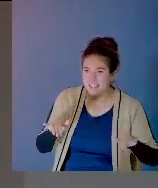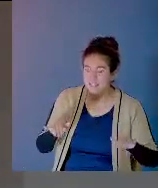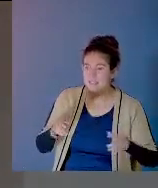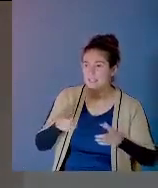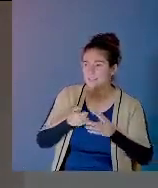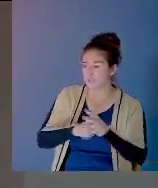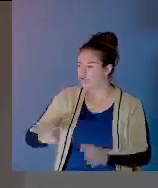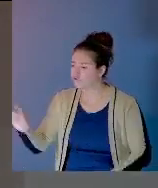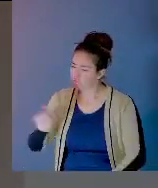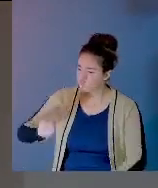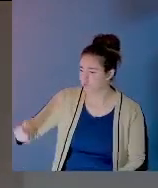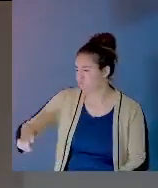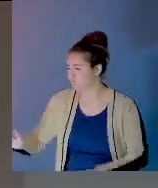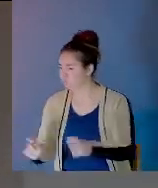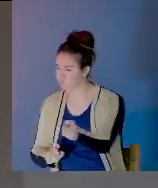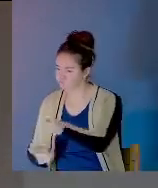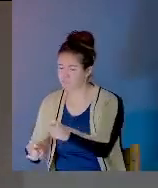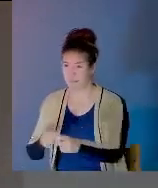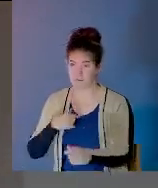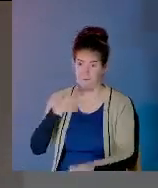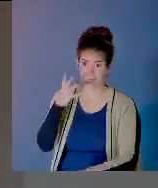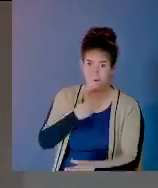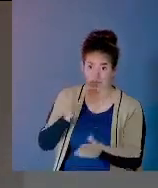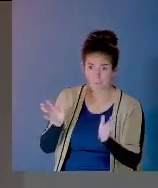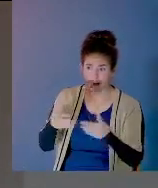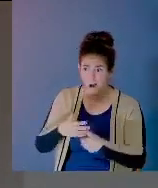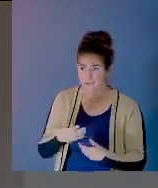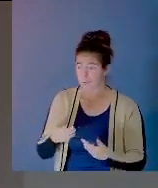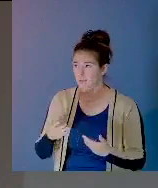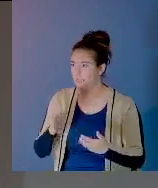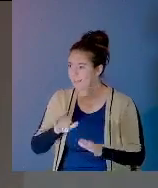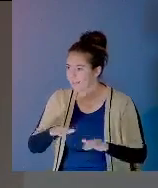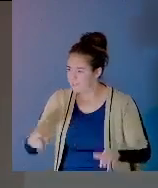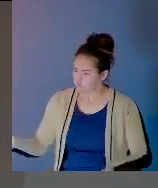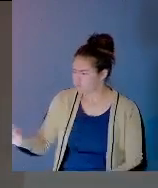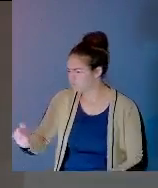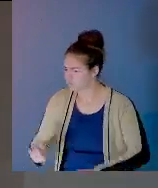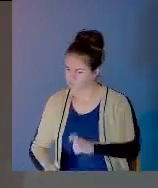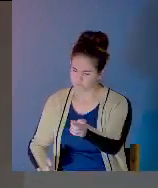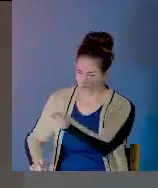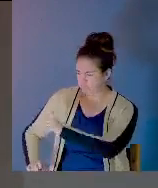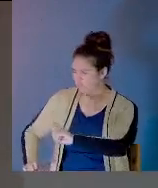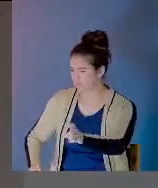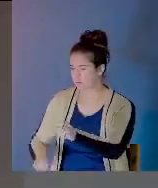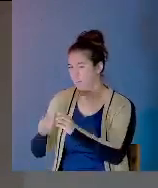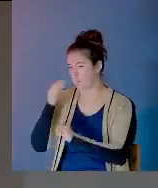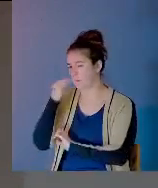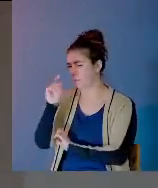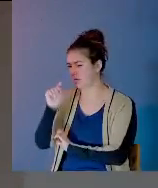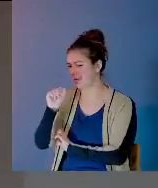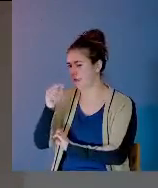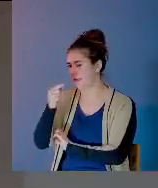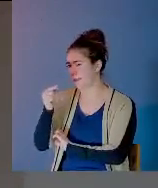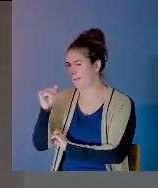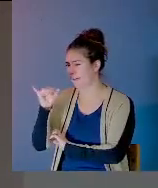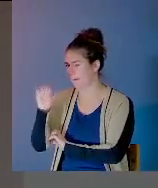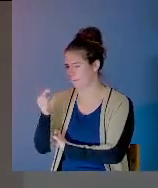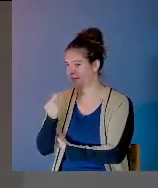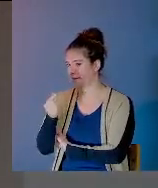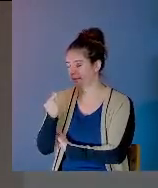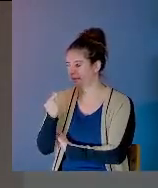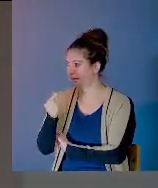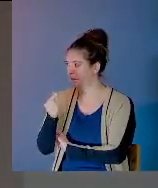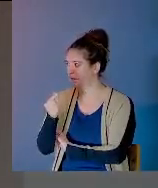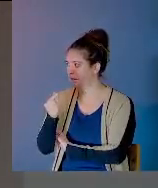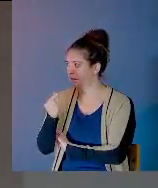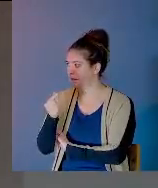really pretty. And they did. They just started tagging it, you know, and they had to get a scripture and